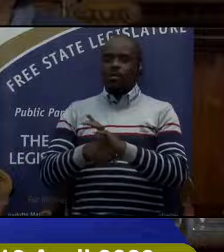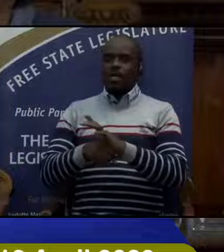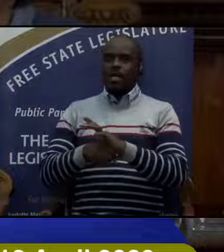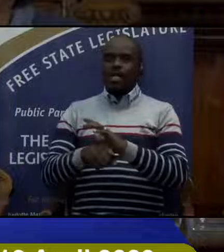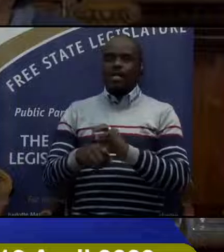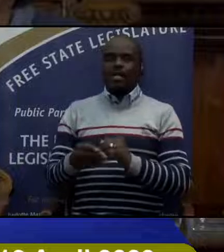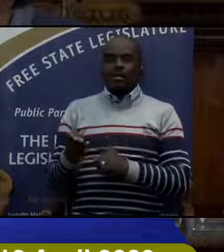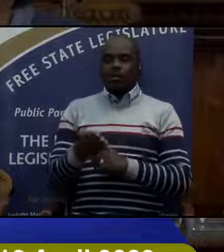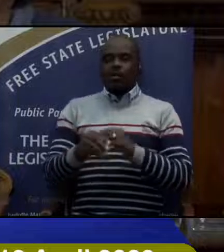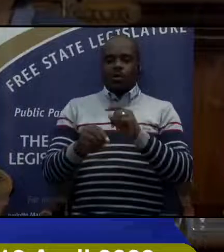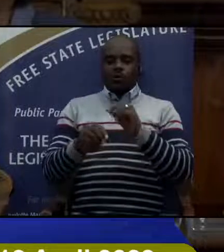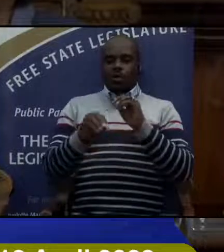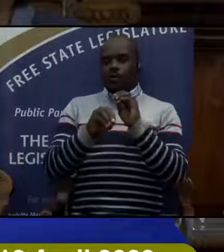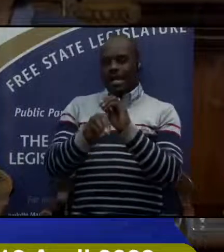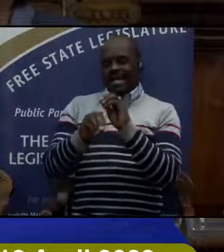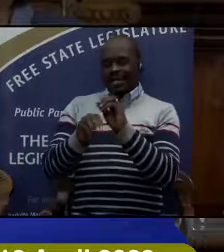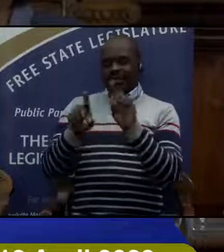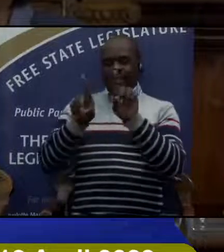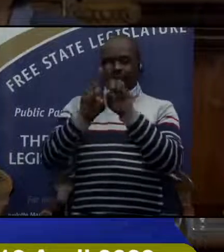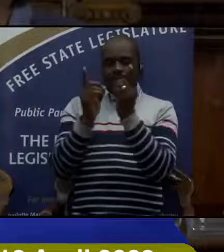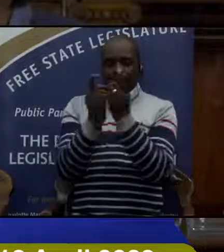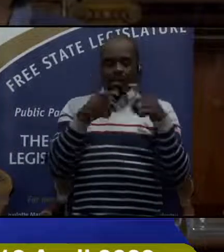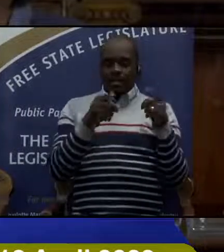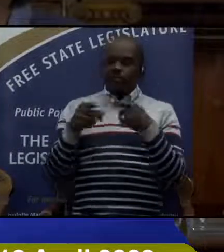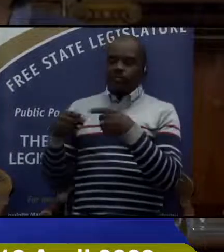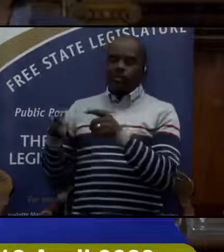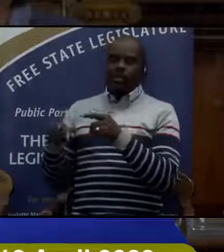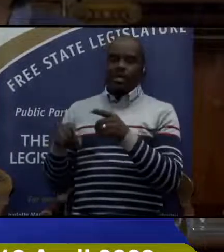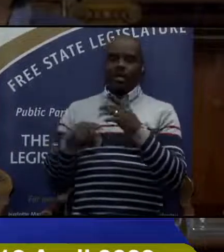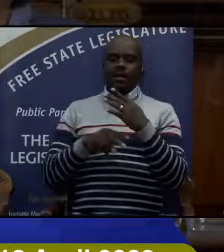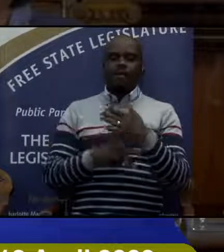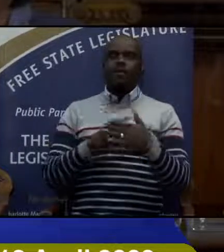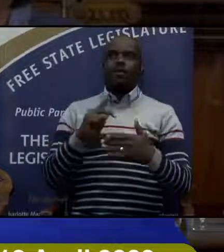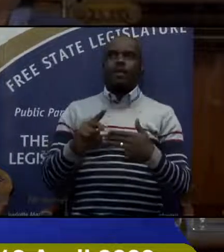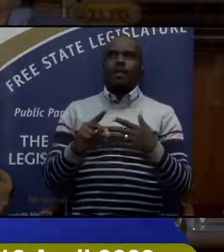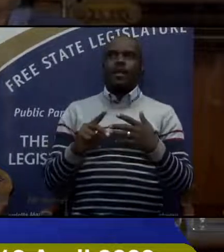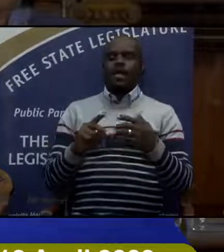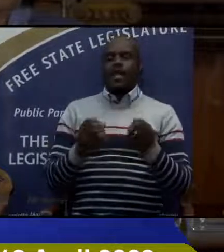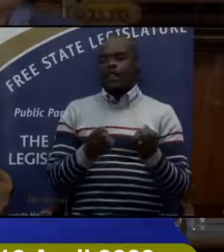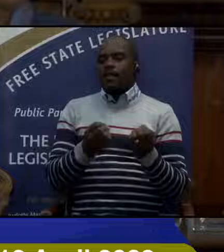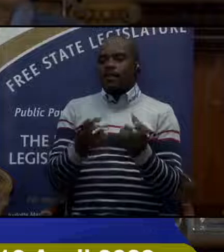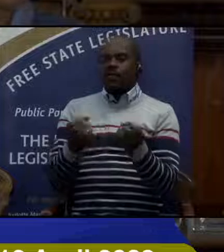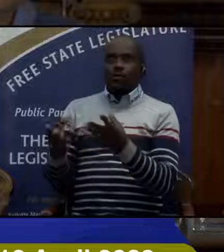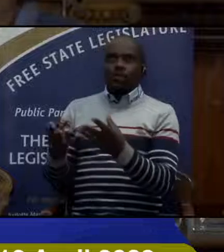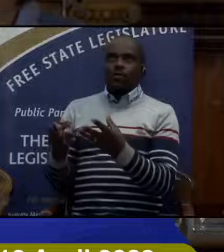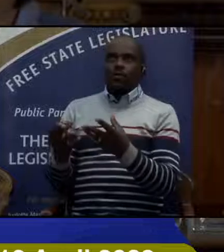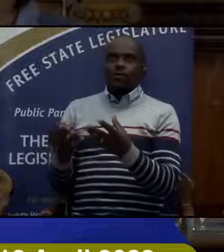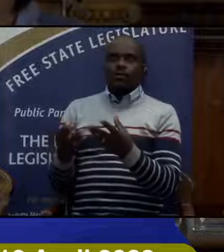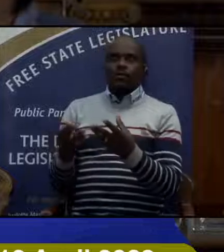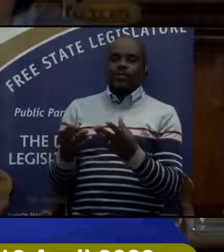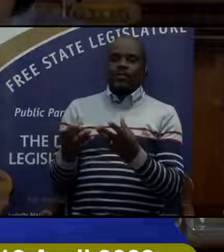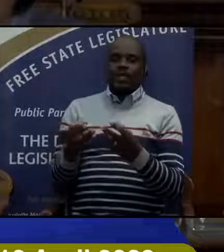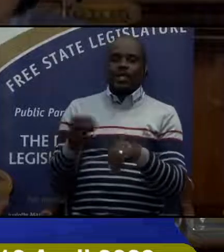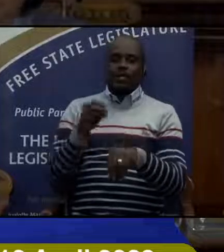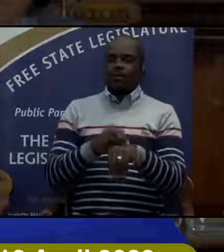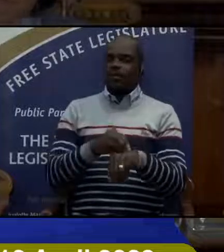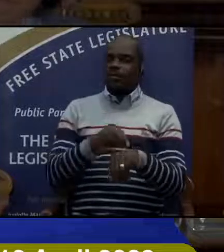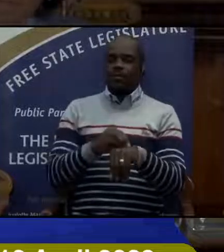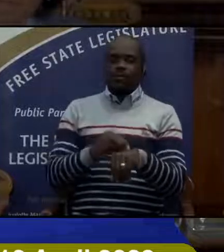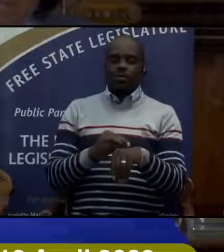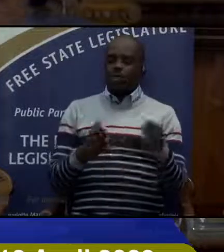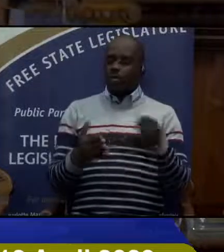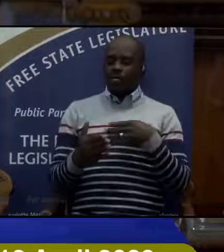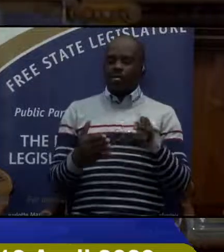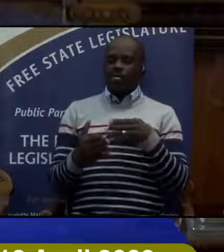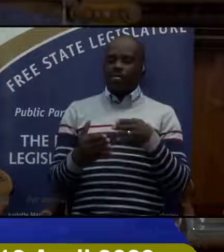educations. This progress given made despite their troubled oppression that were faced with in the past.